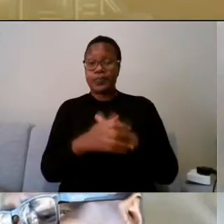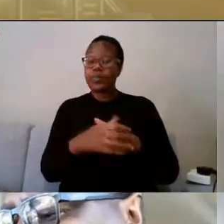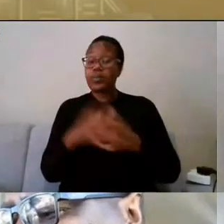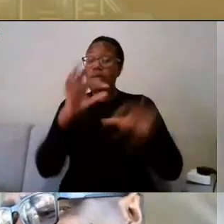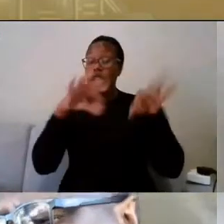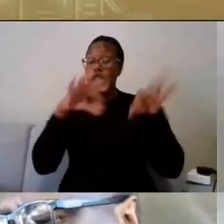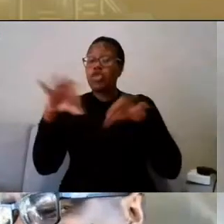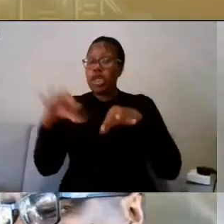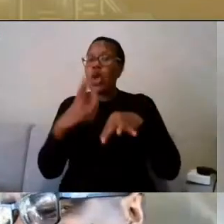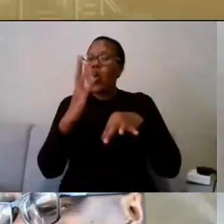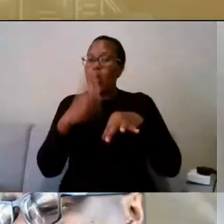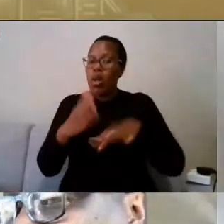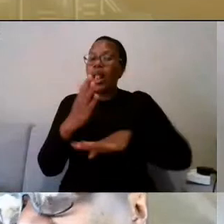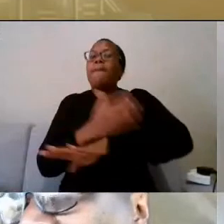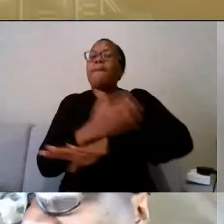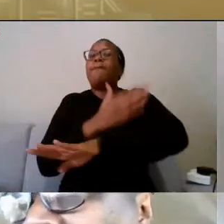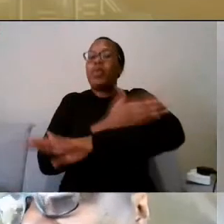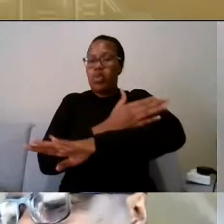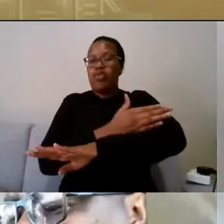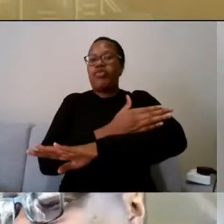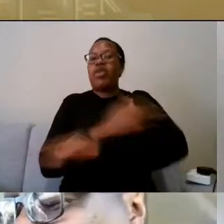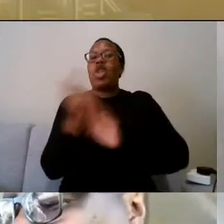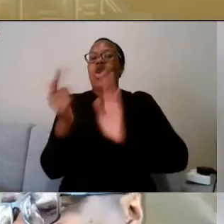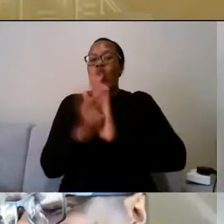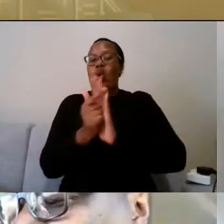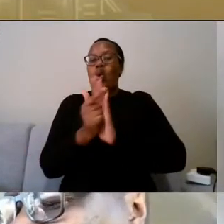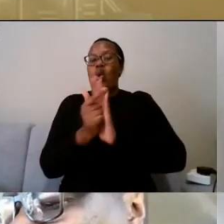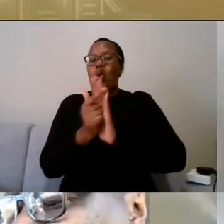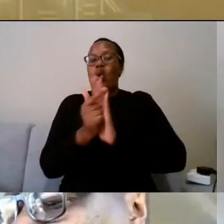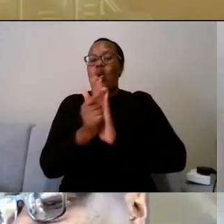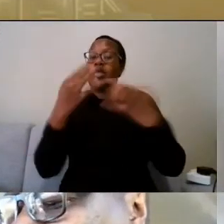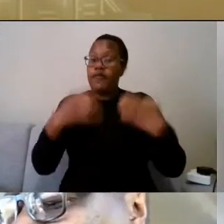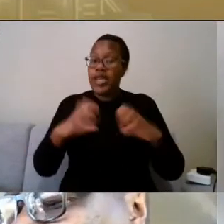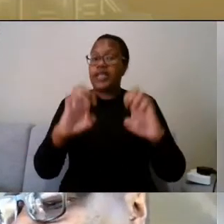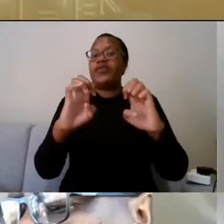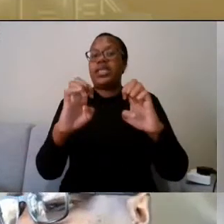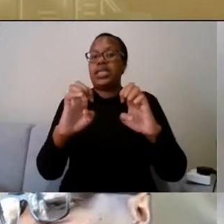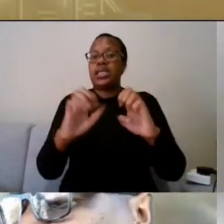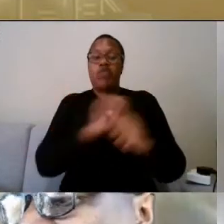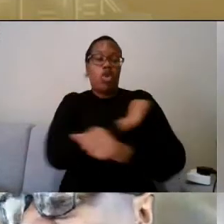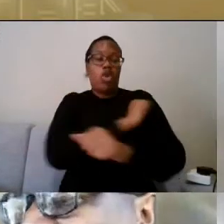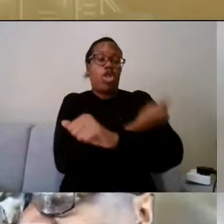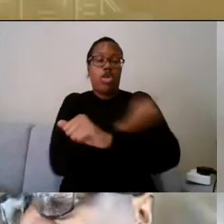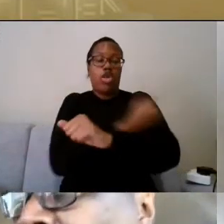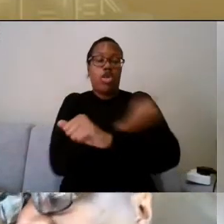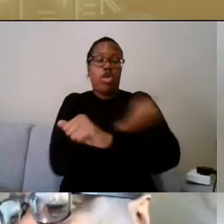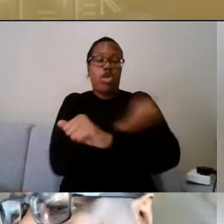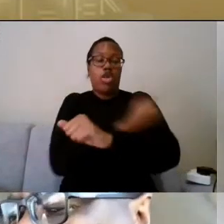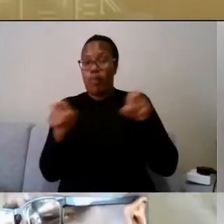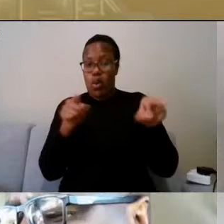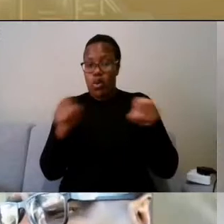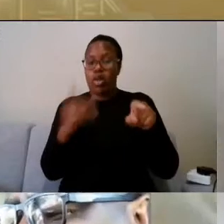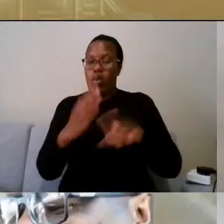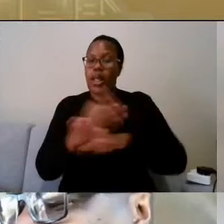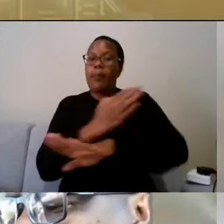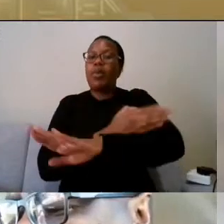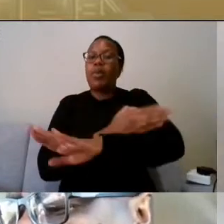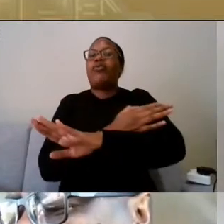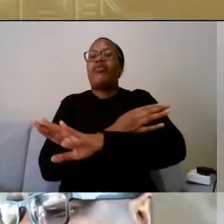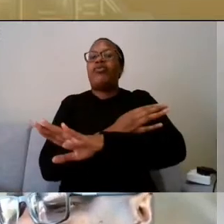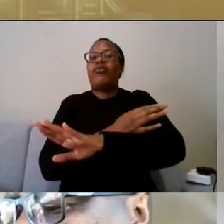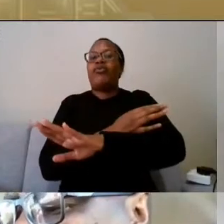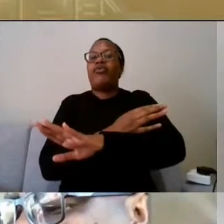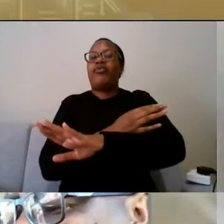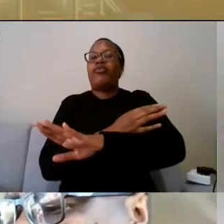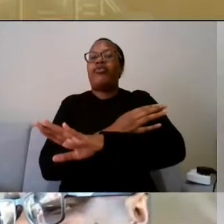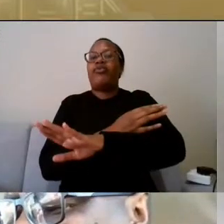improve the effectiveness of law enforcement authorities of both countries in investigation,